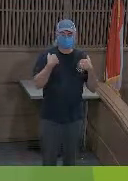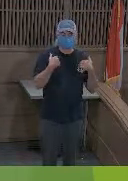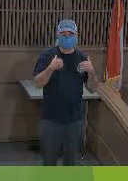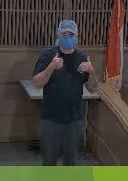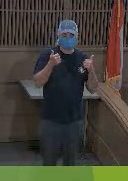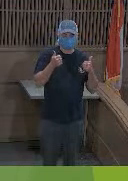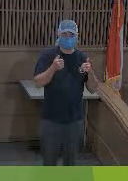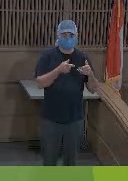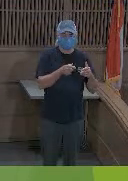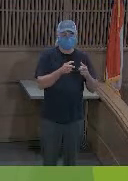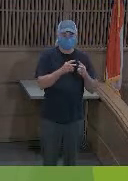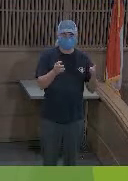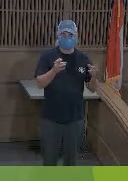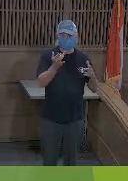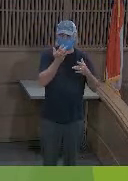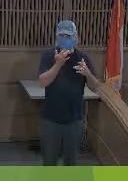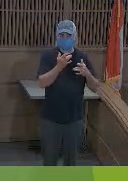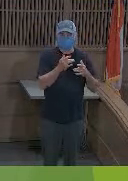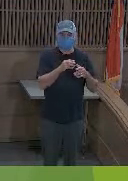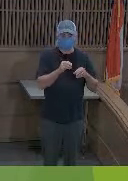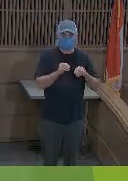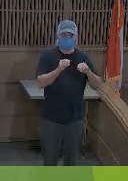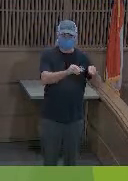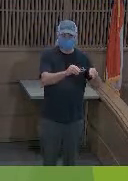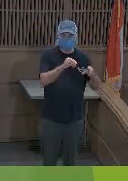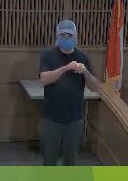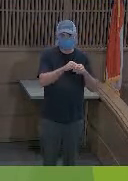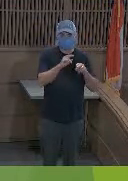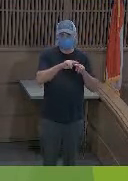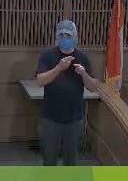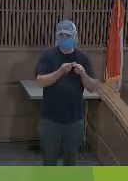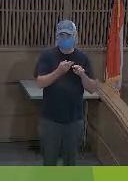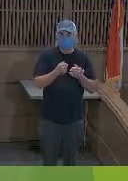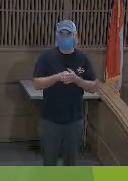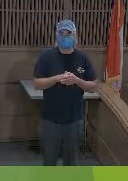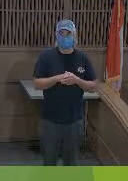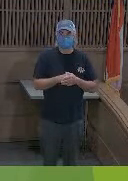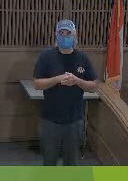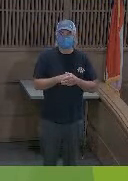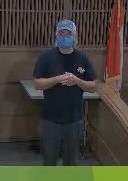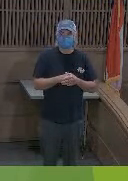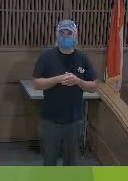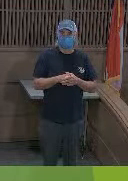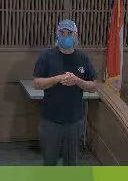hospital, they are rather seriously ill. This breaks it down to our 2 local